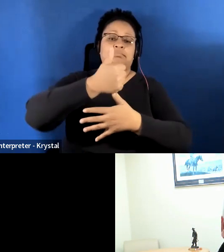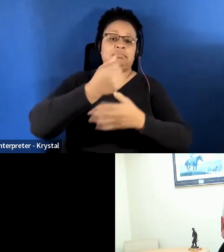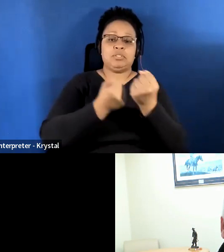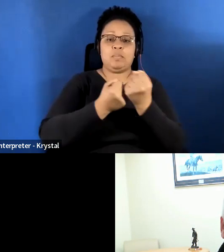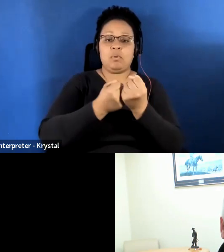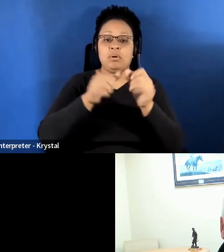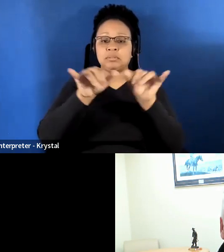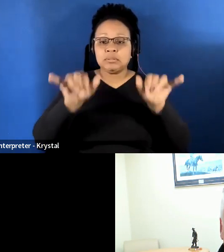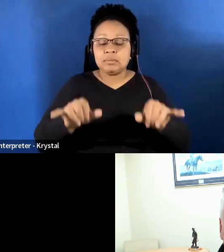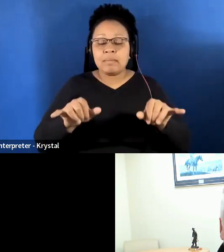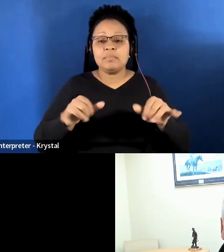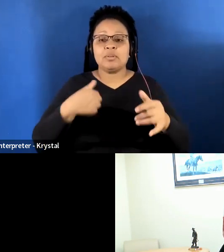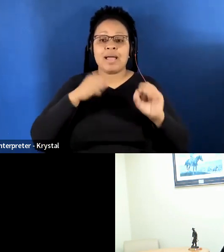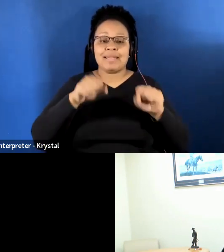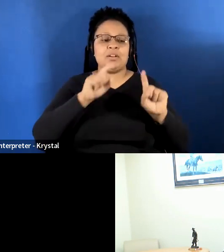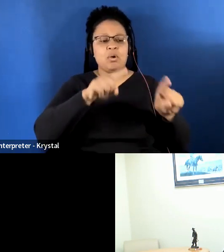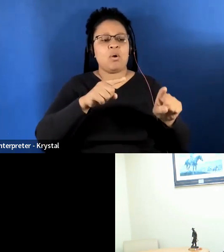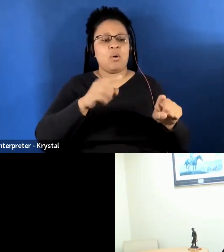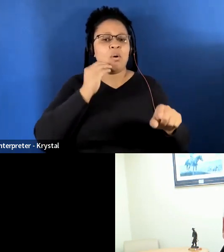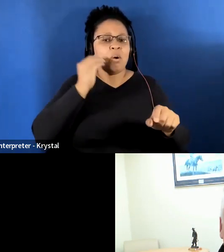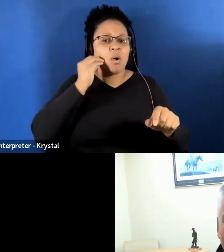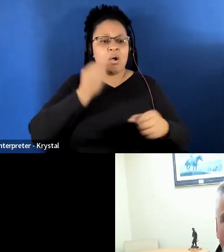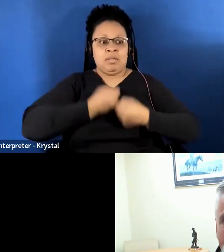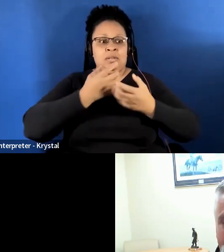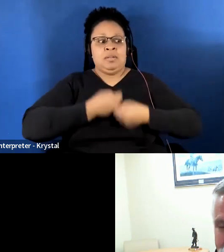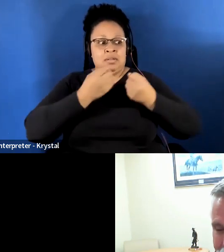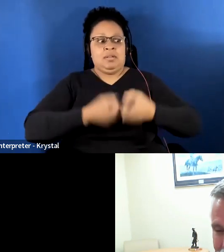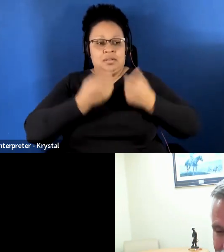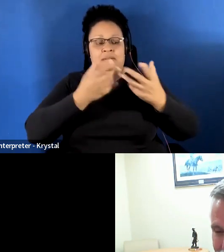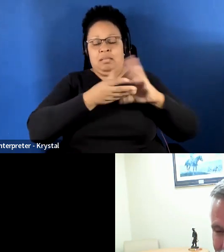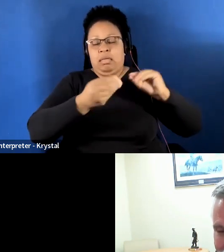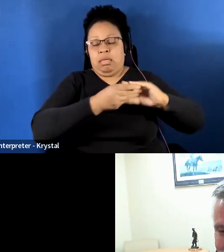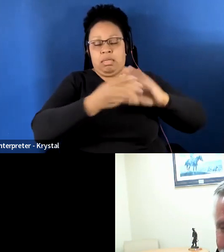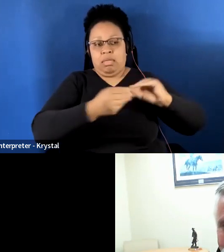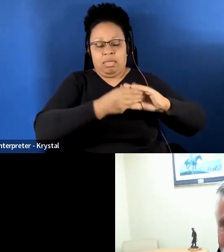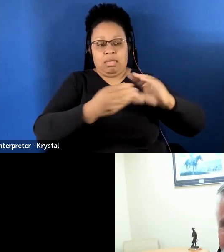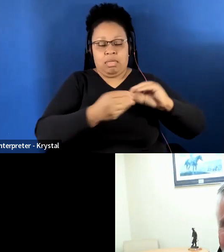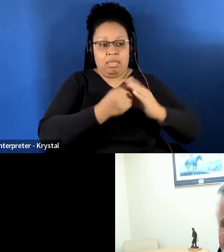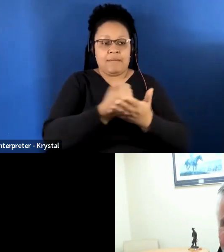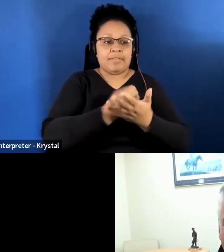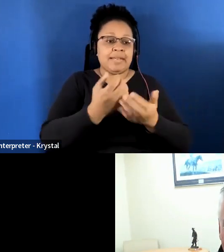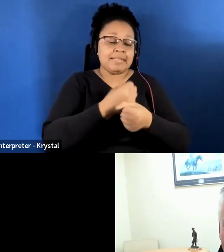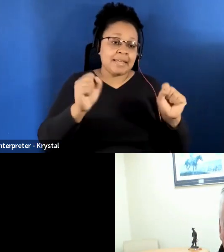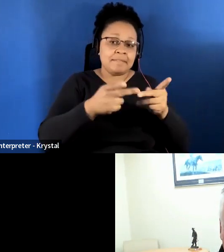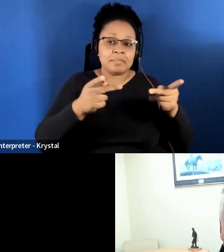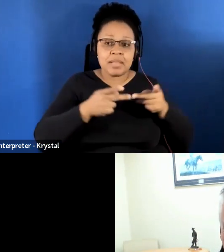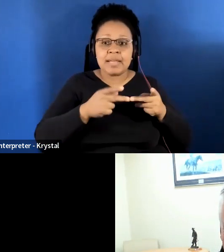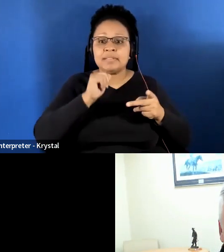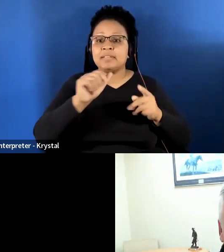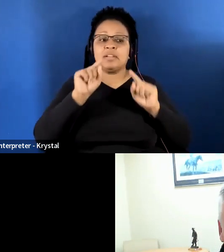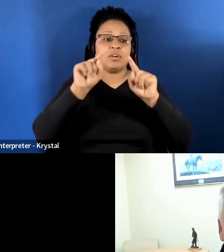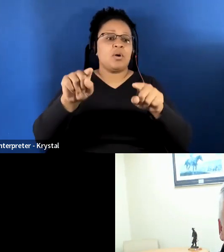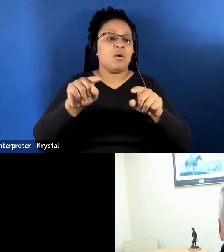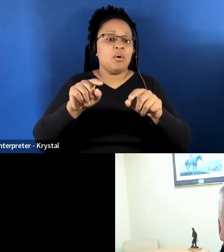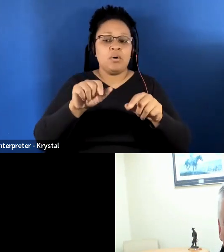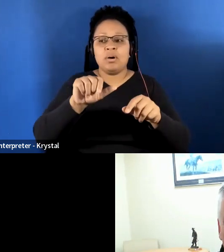system, and so I can go home to them and vent everything that is on my mind, and it's a safe space that doesn't get back to anybody outside of